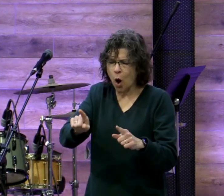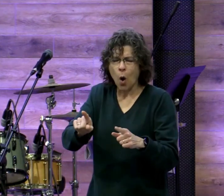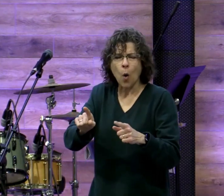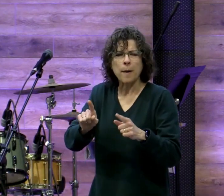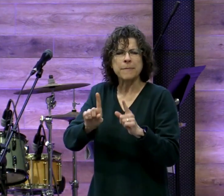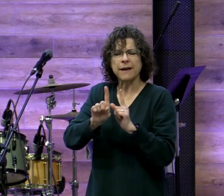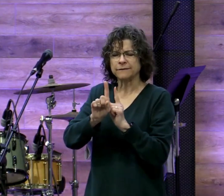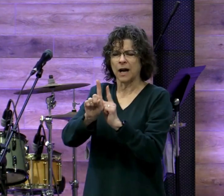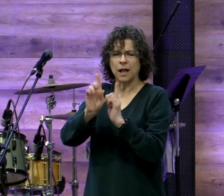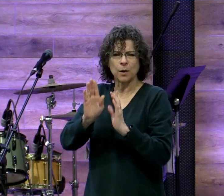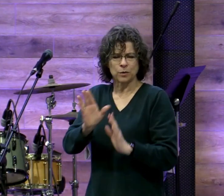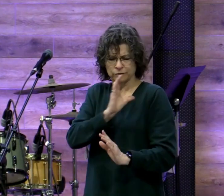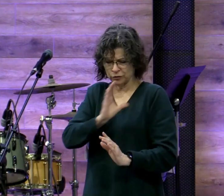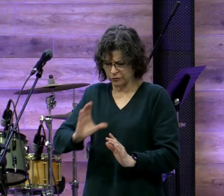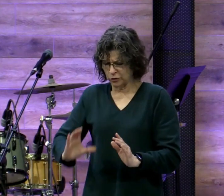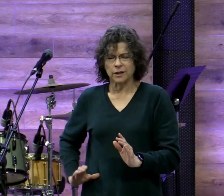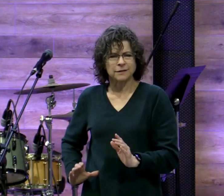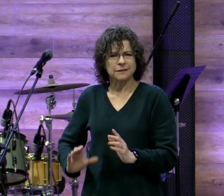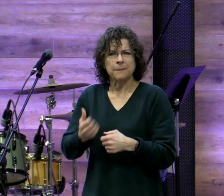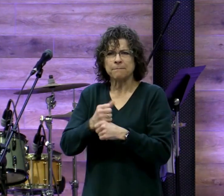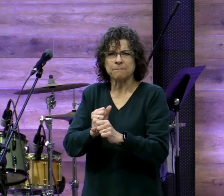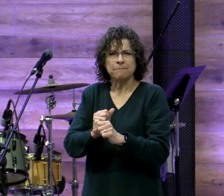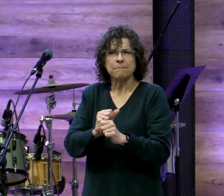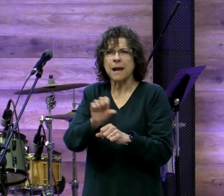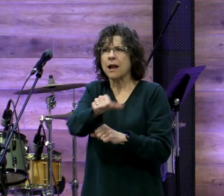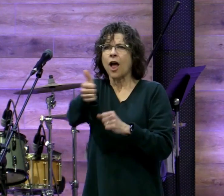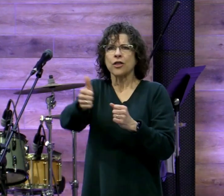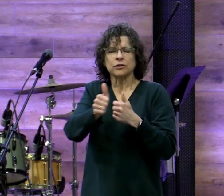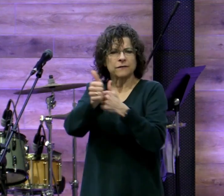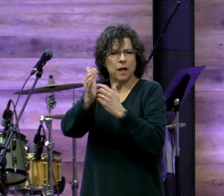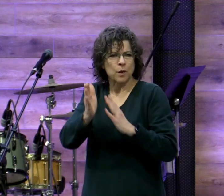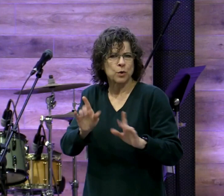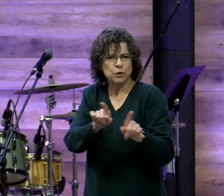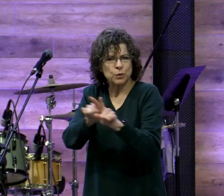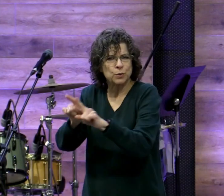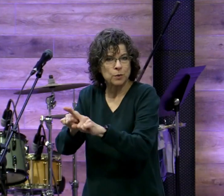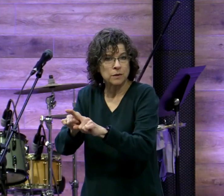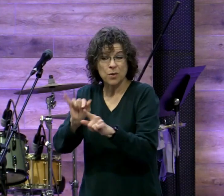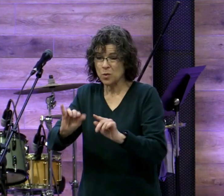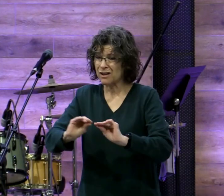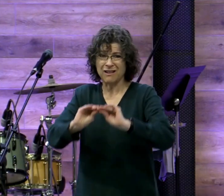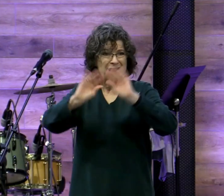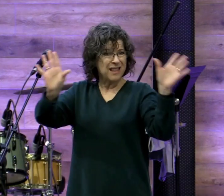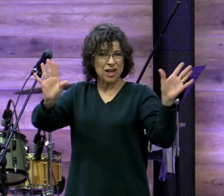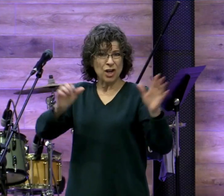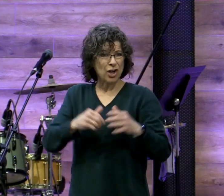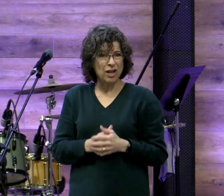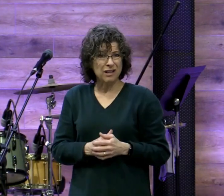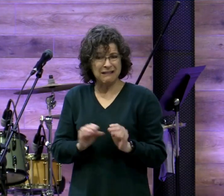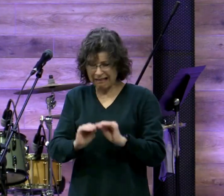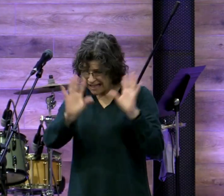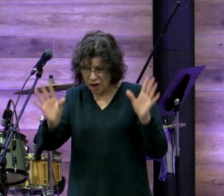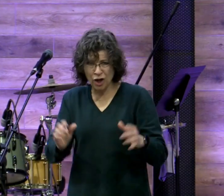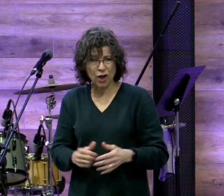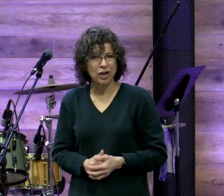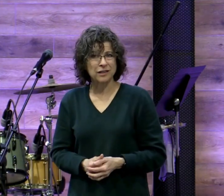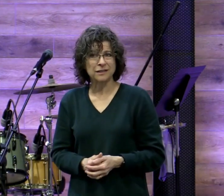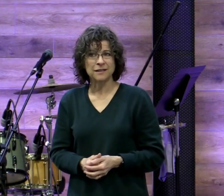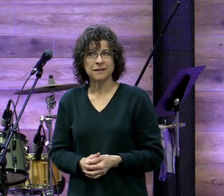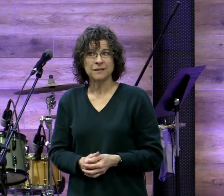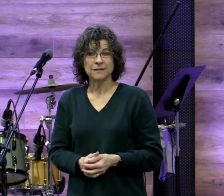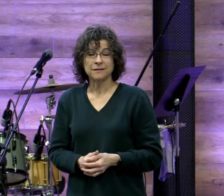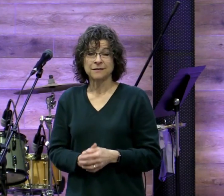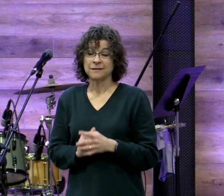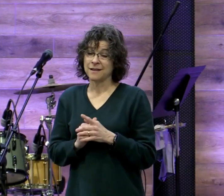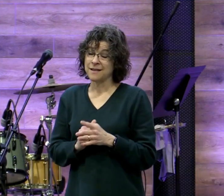all the nations of the earth. Very clear commands. No, it's not the unclear things in Scripture that are the